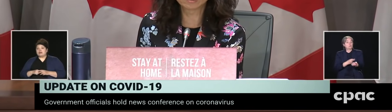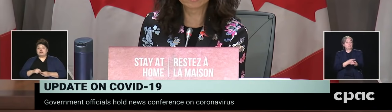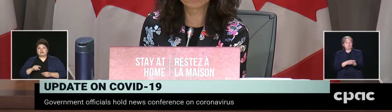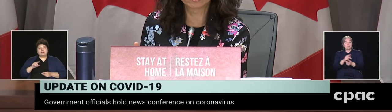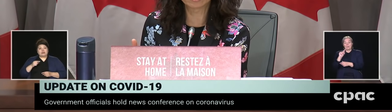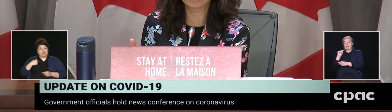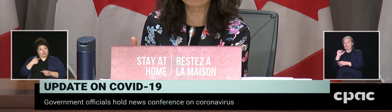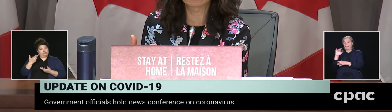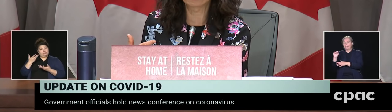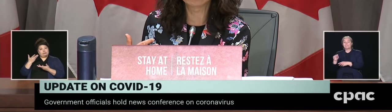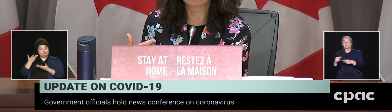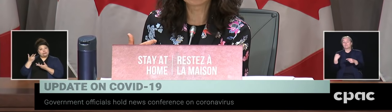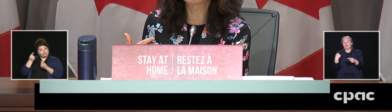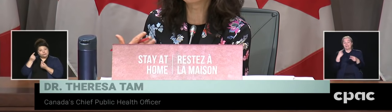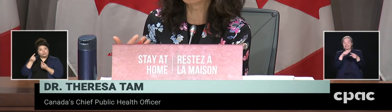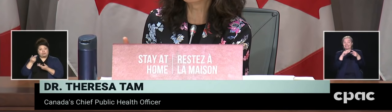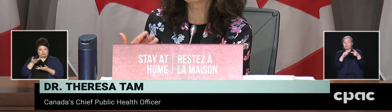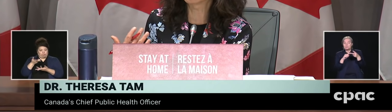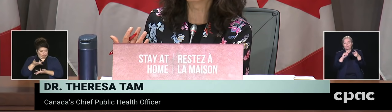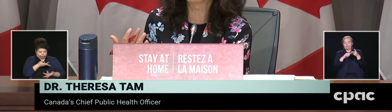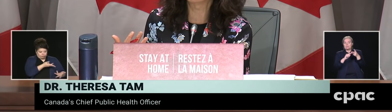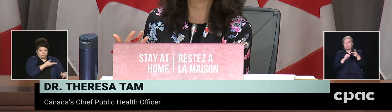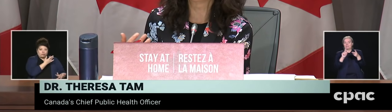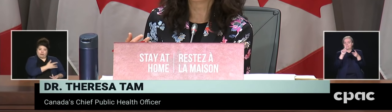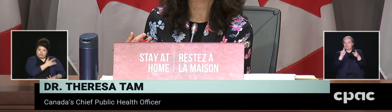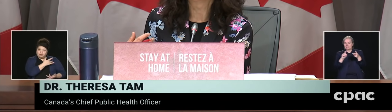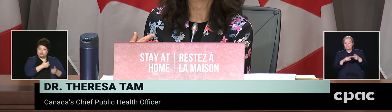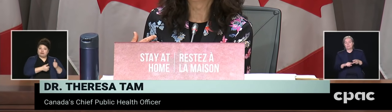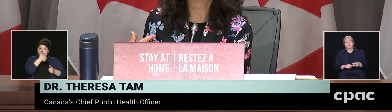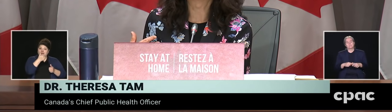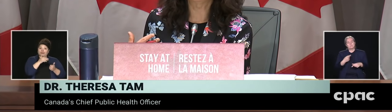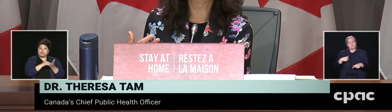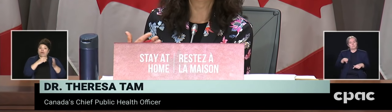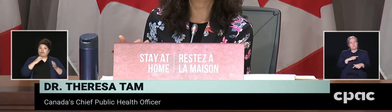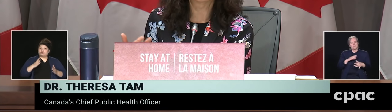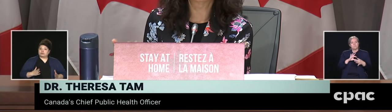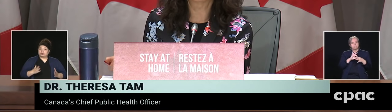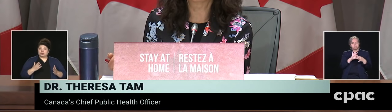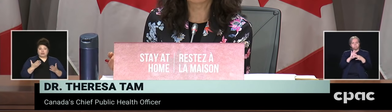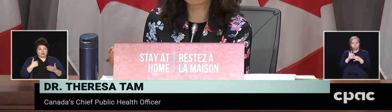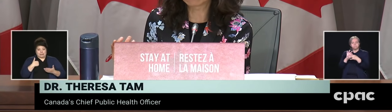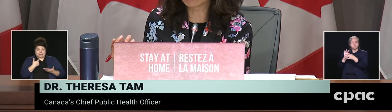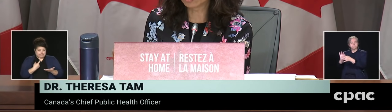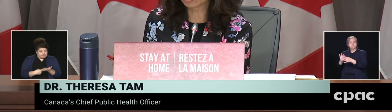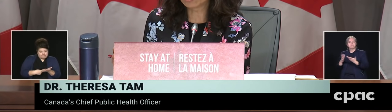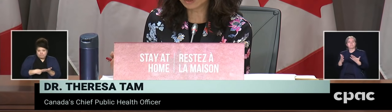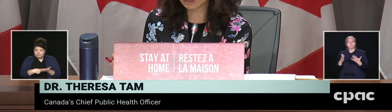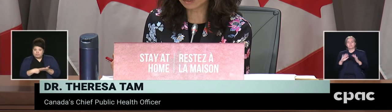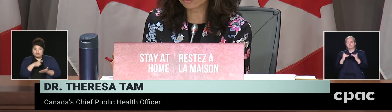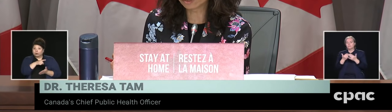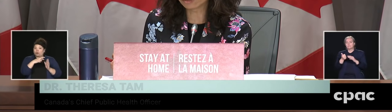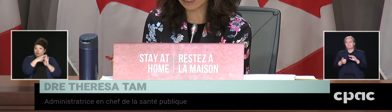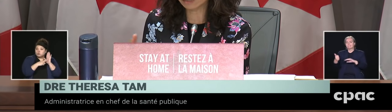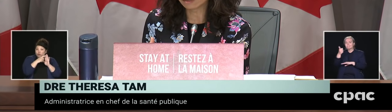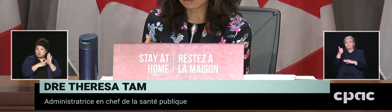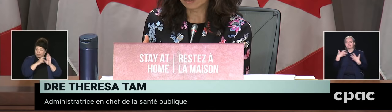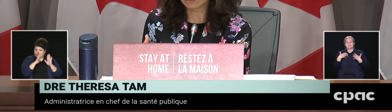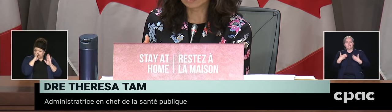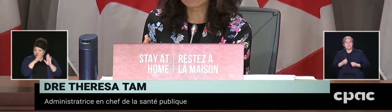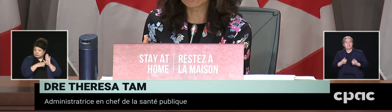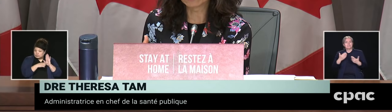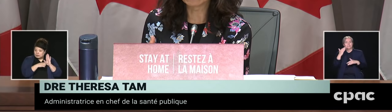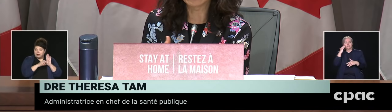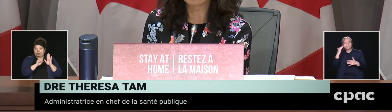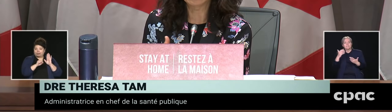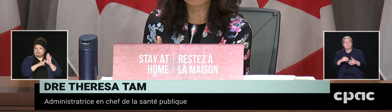medical officers to look at the conditions upon which some easing of the public health measures should be taken. So that, I